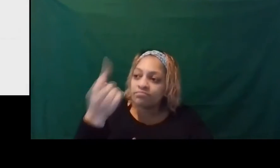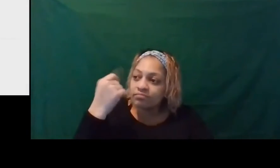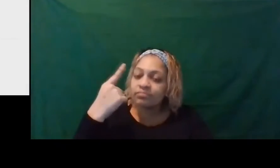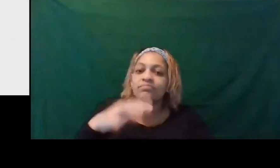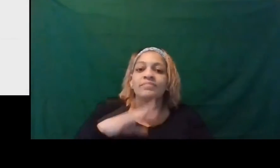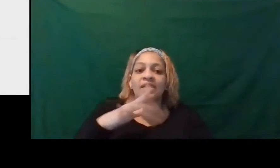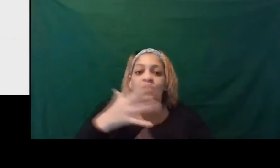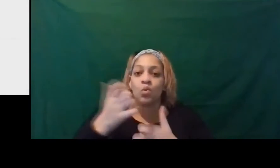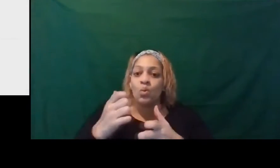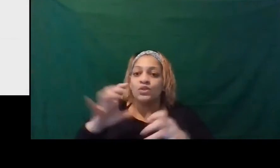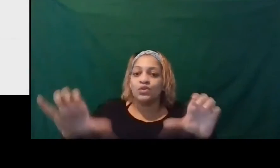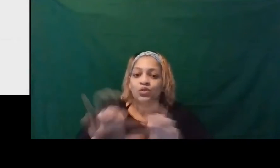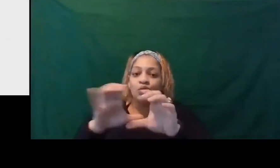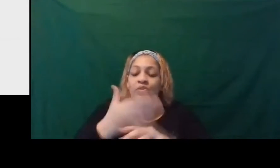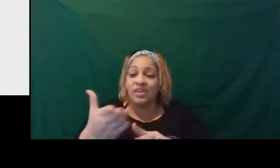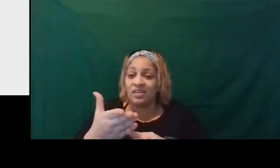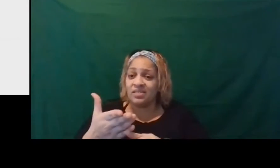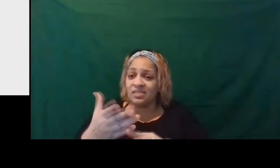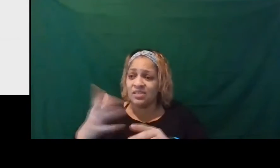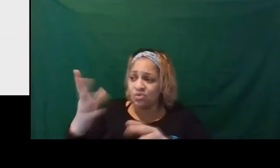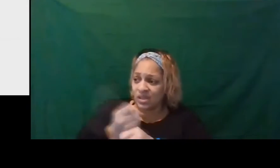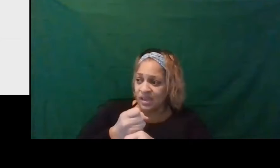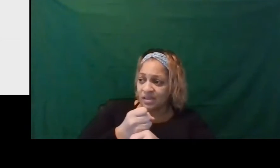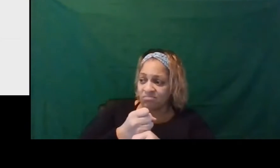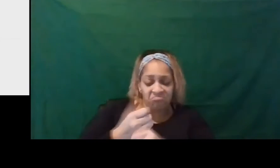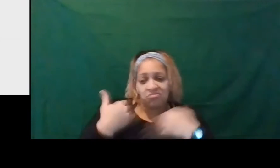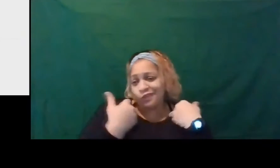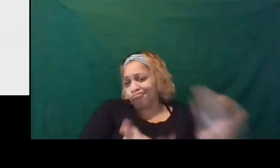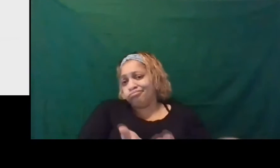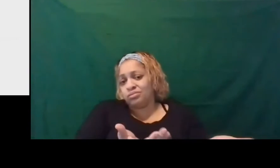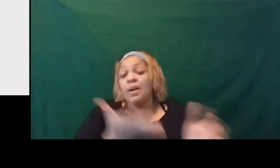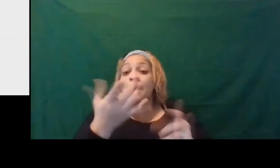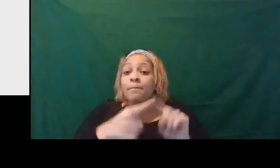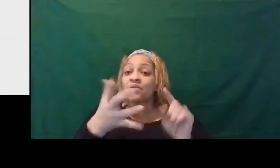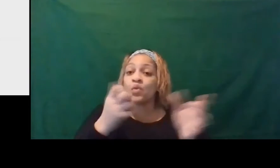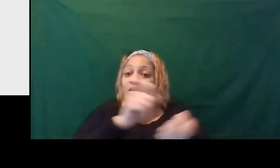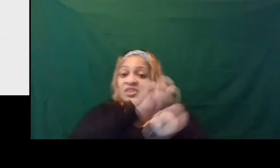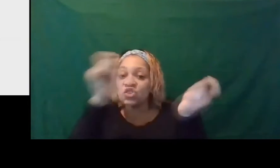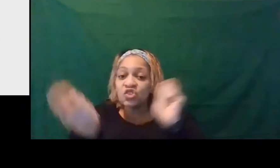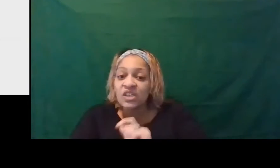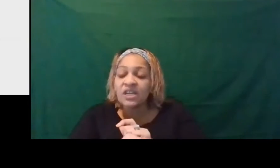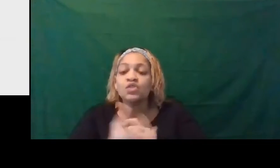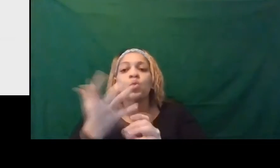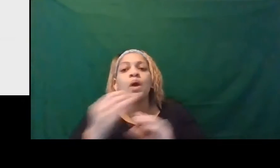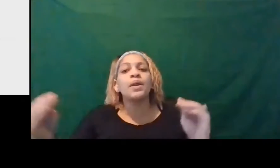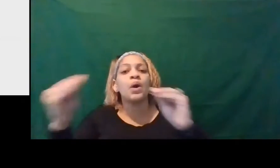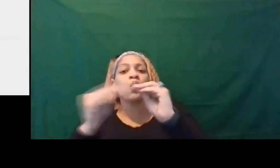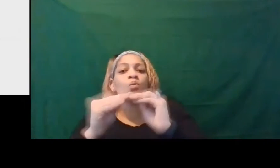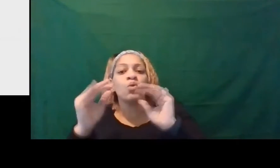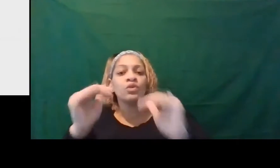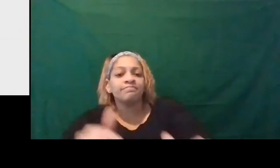what you are getting, then keep doing what you're doing. But if you want to change it, you want something to be